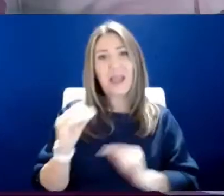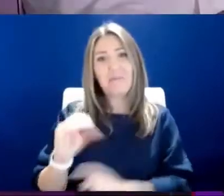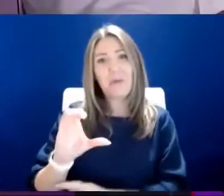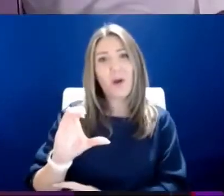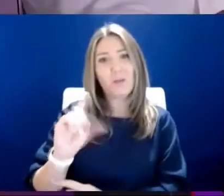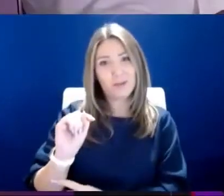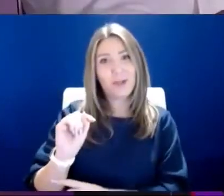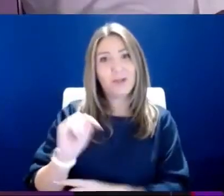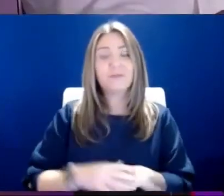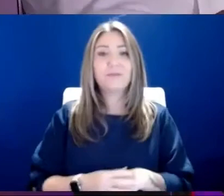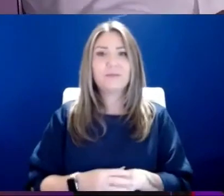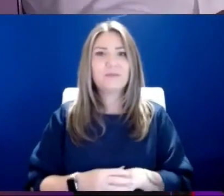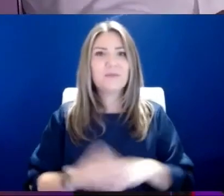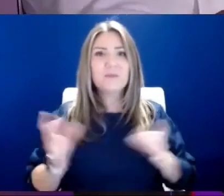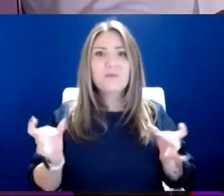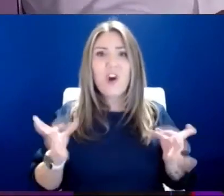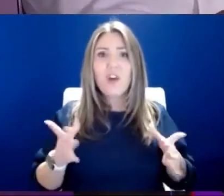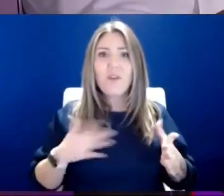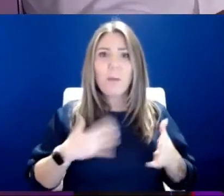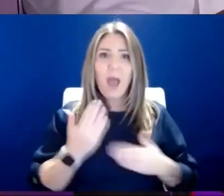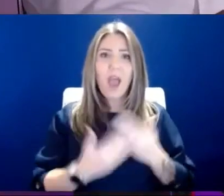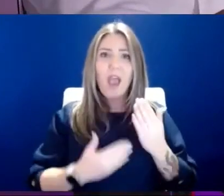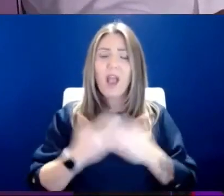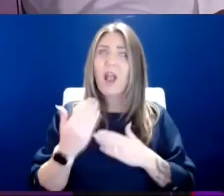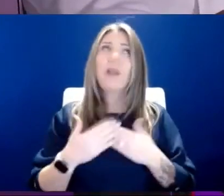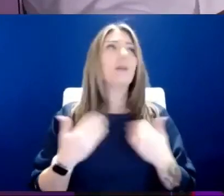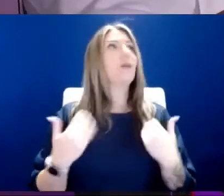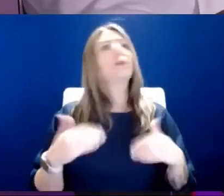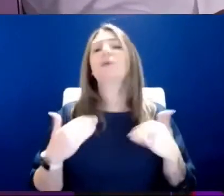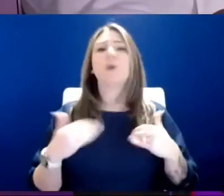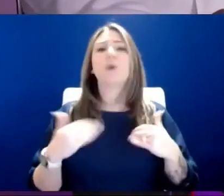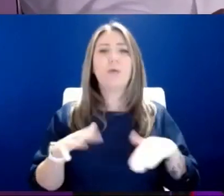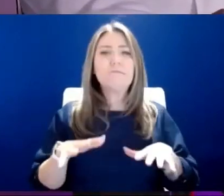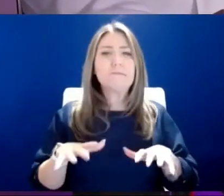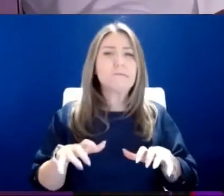was horrible. I mean, my hands were stiffening up and